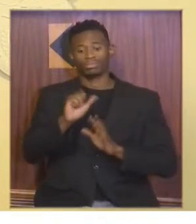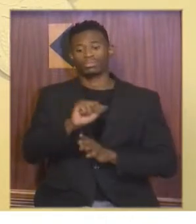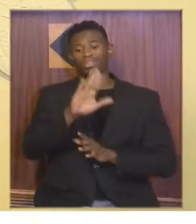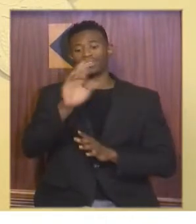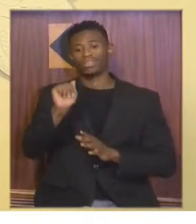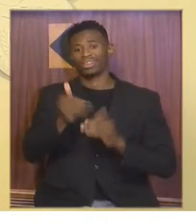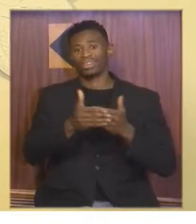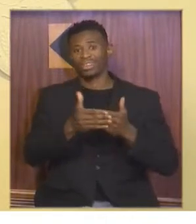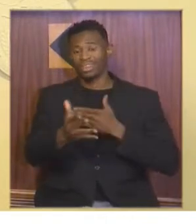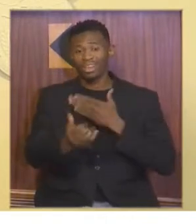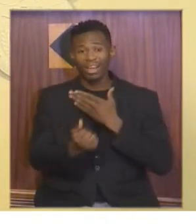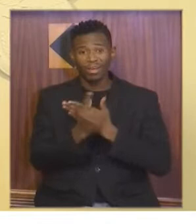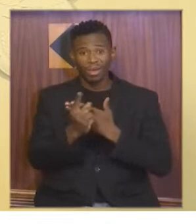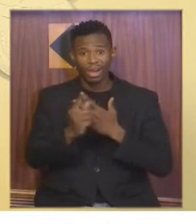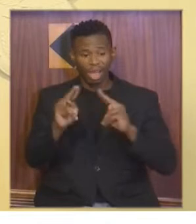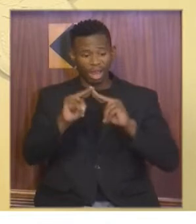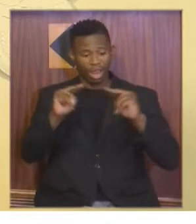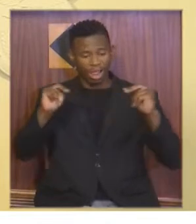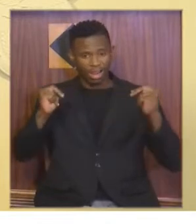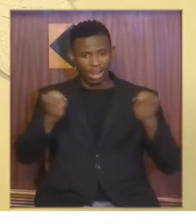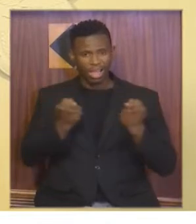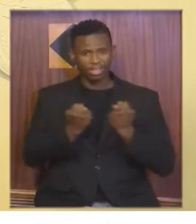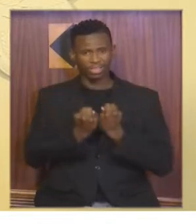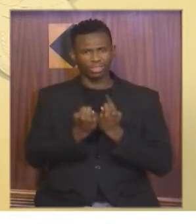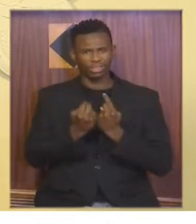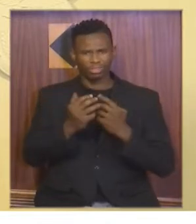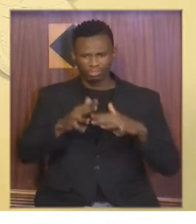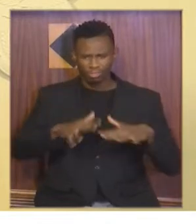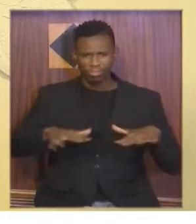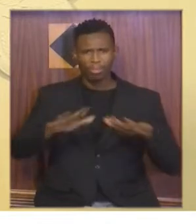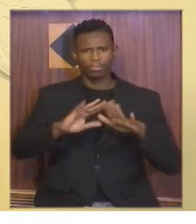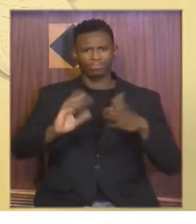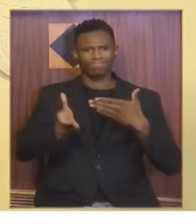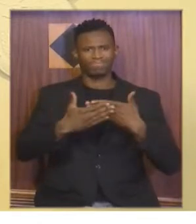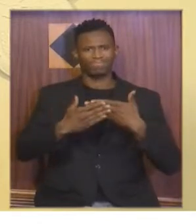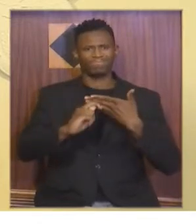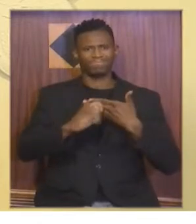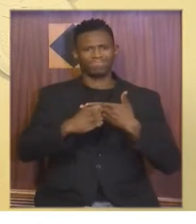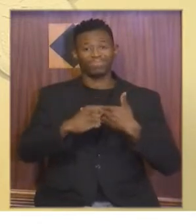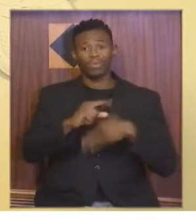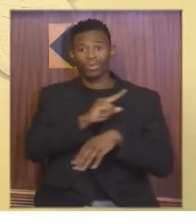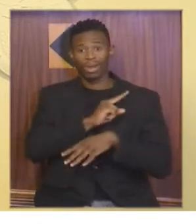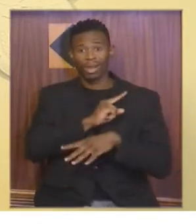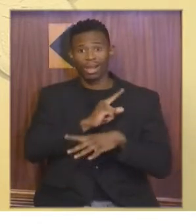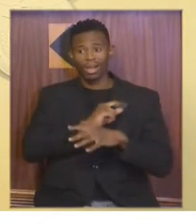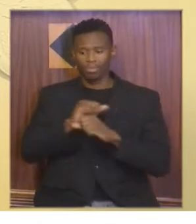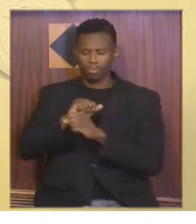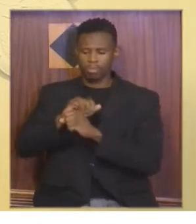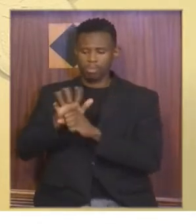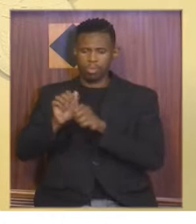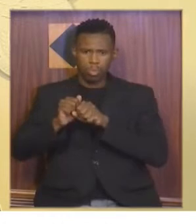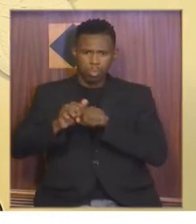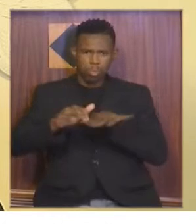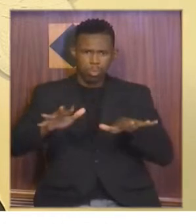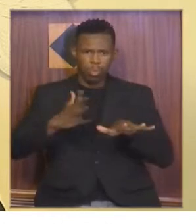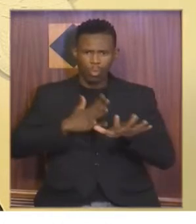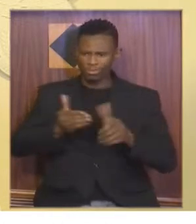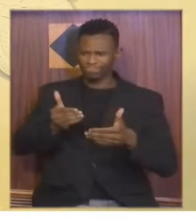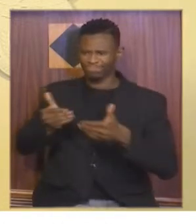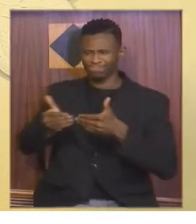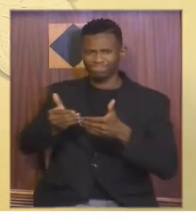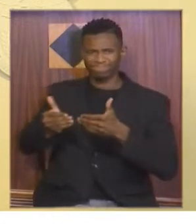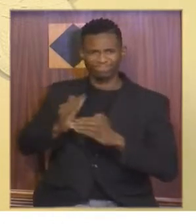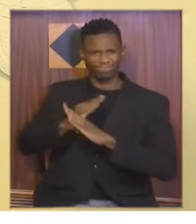nationwide lockdown to contain the spread of COVID-19 virus. This was a drastic